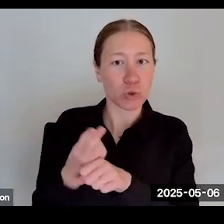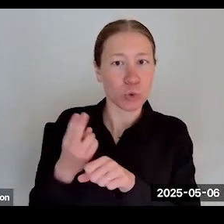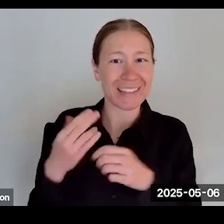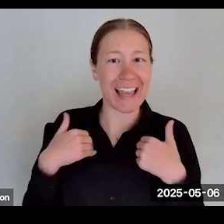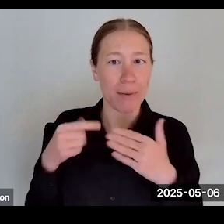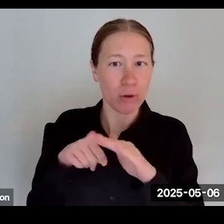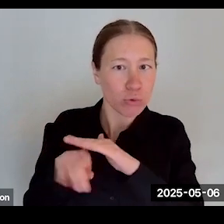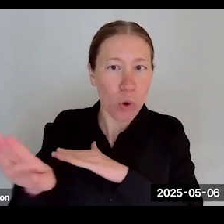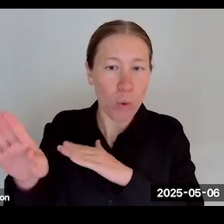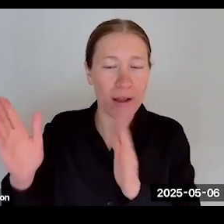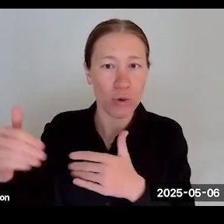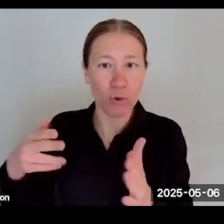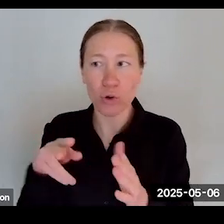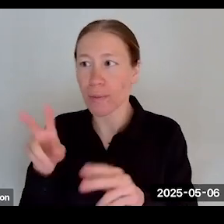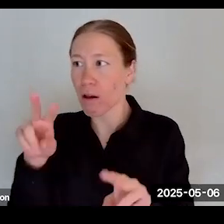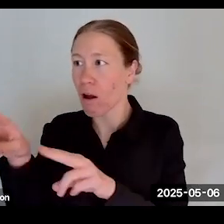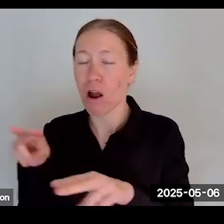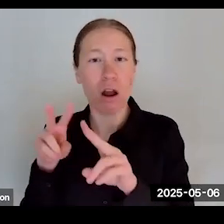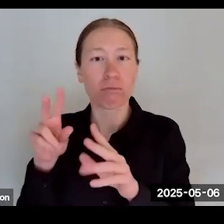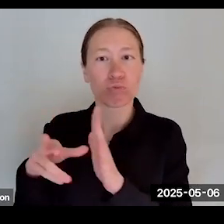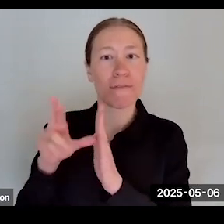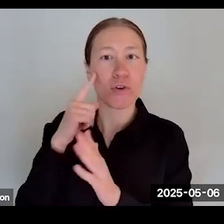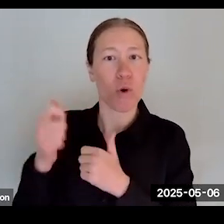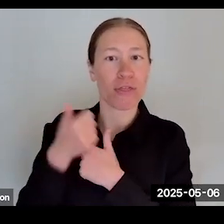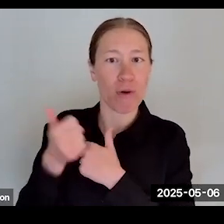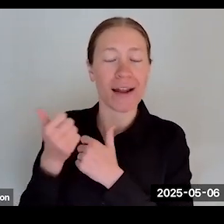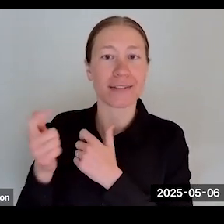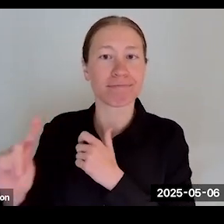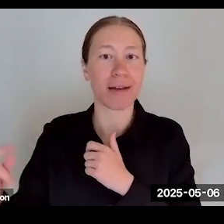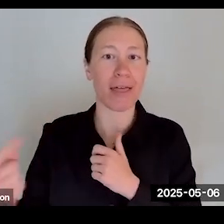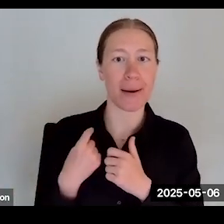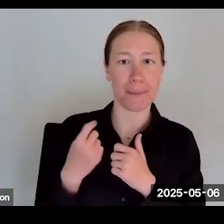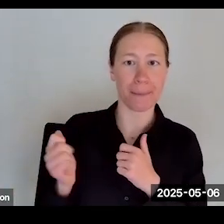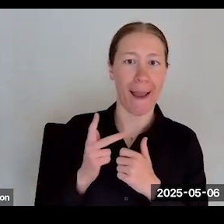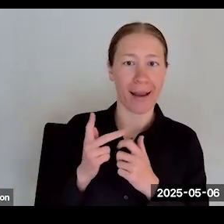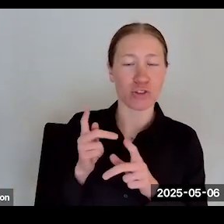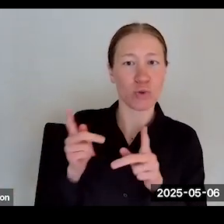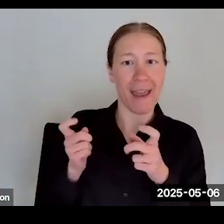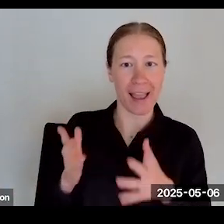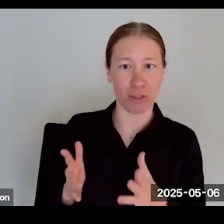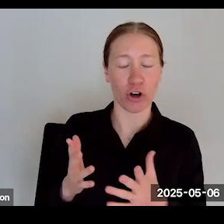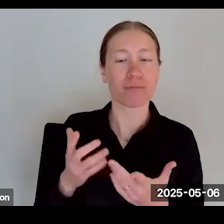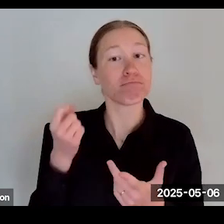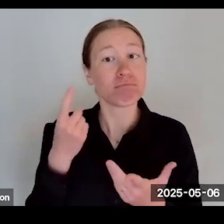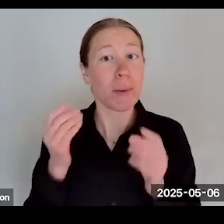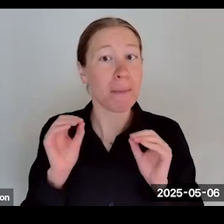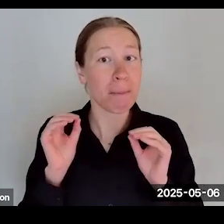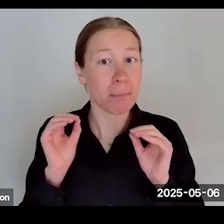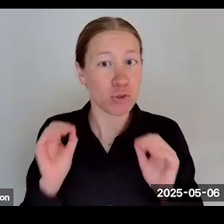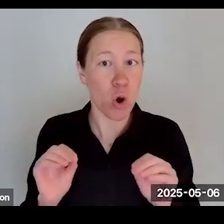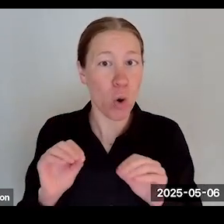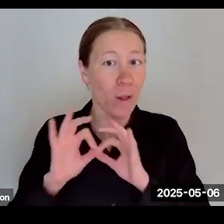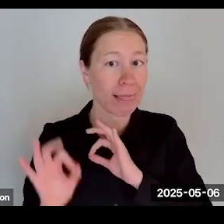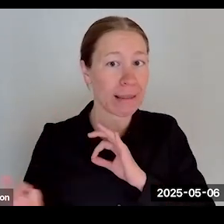handler to signal that it's safe to enter. So the animal needs to be off leash to perform its task, but then can go back on the leash once that task